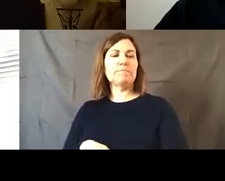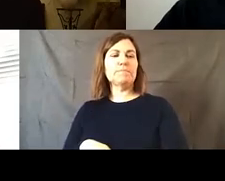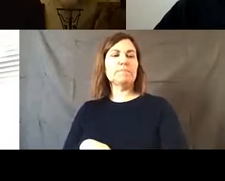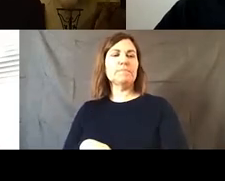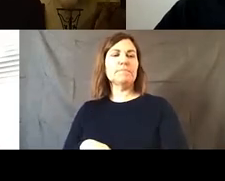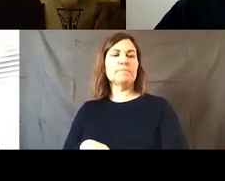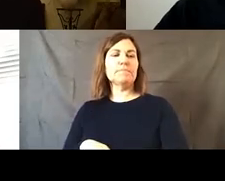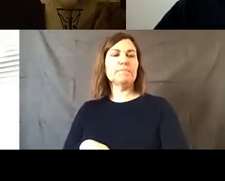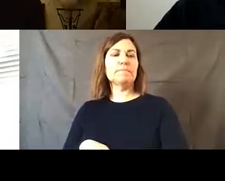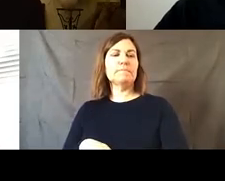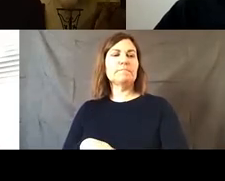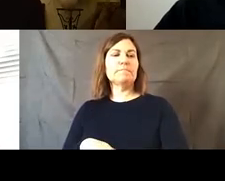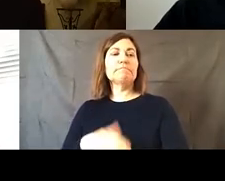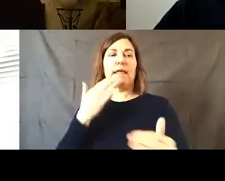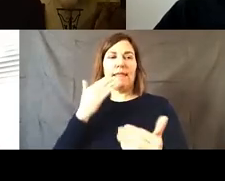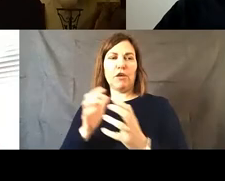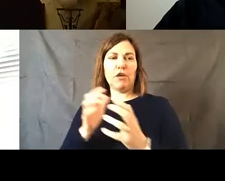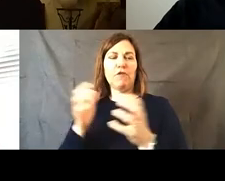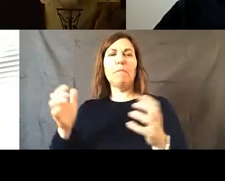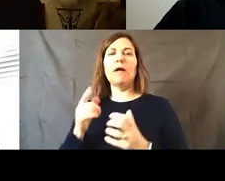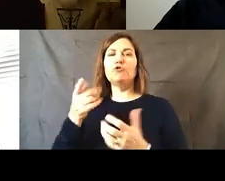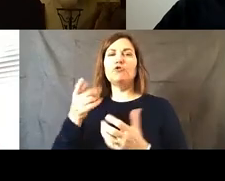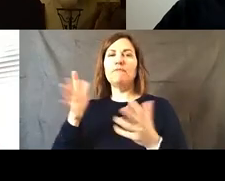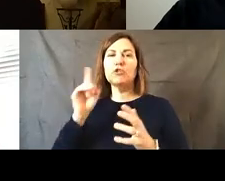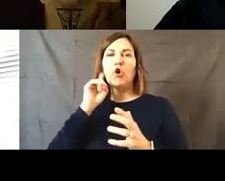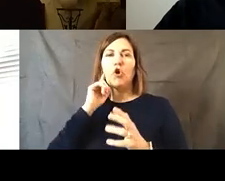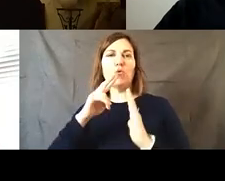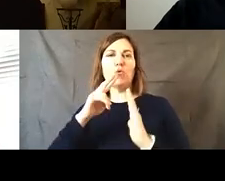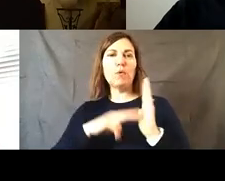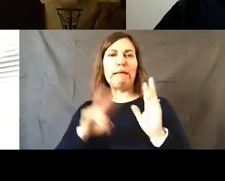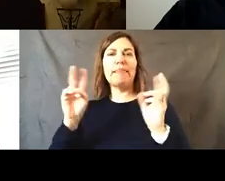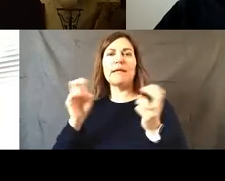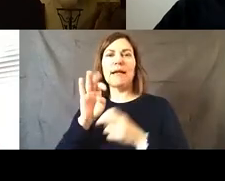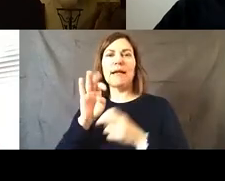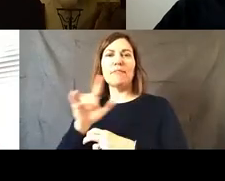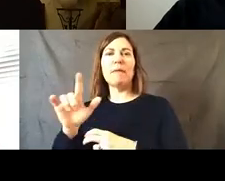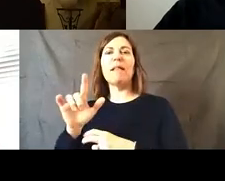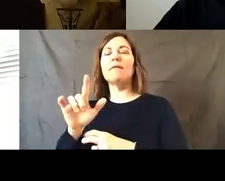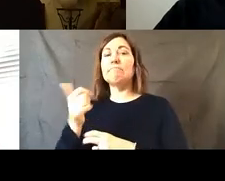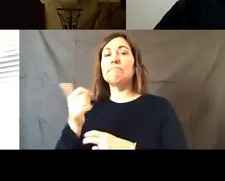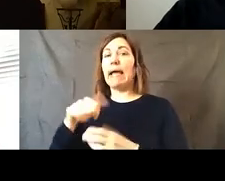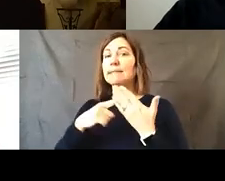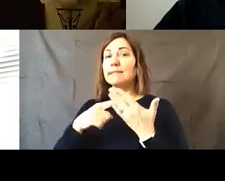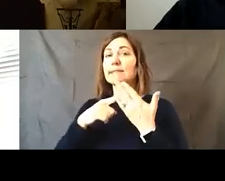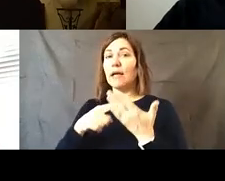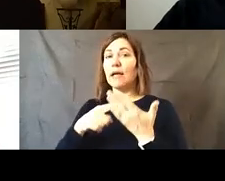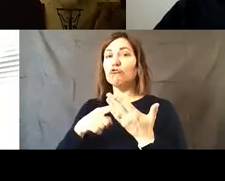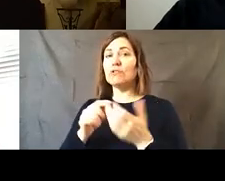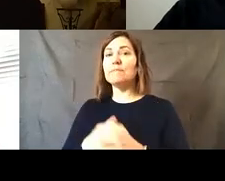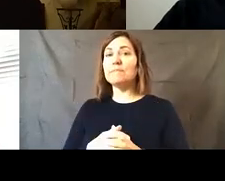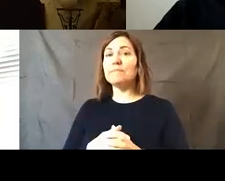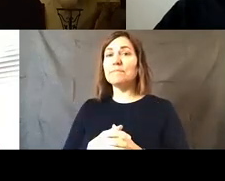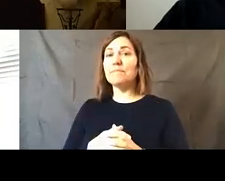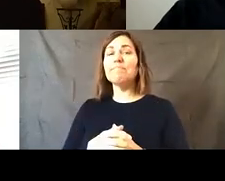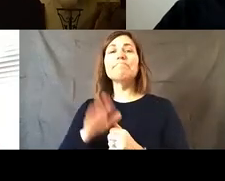Thank you very much. You've heard the reading and title of the bill. Is there any discussion on the bill? Mr.